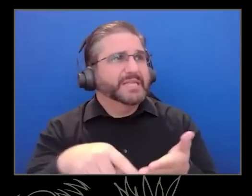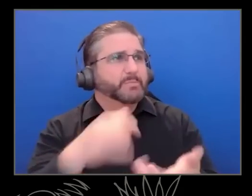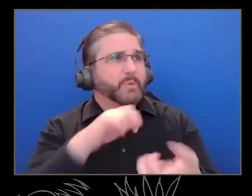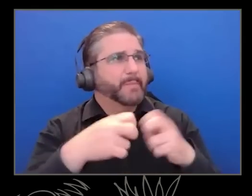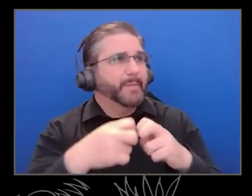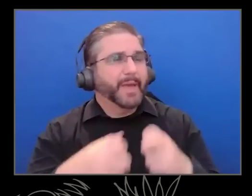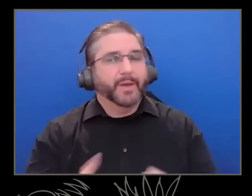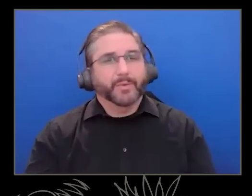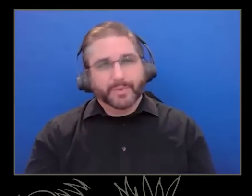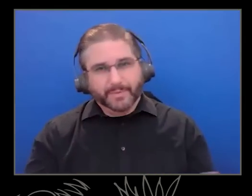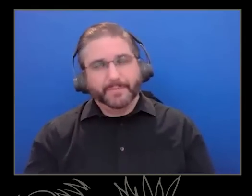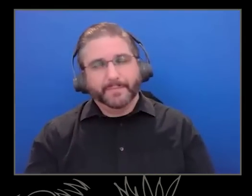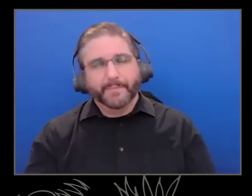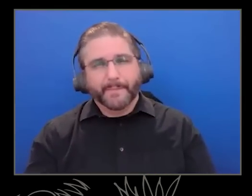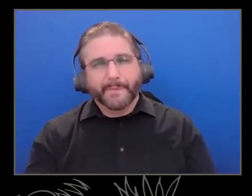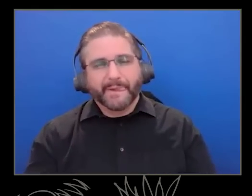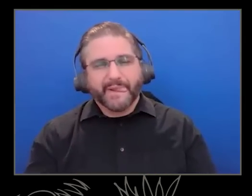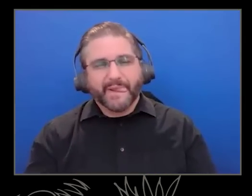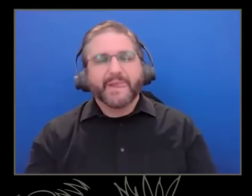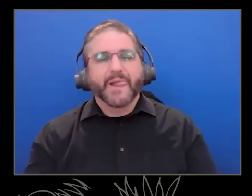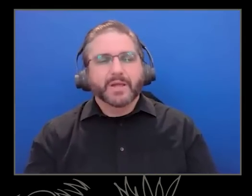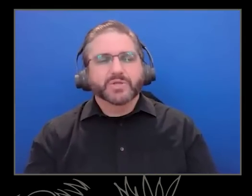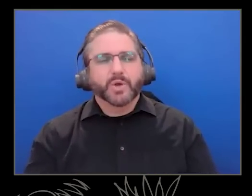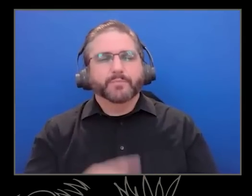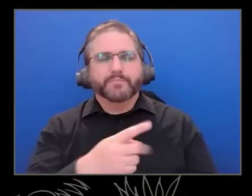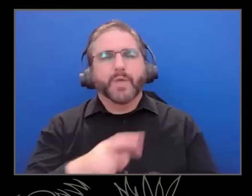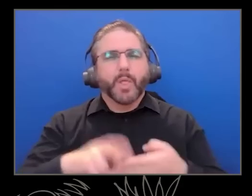So let's talk about the result type.